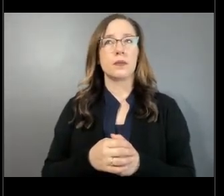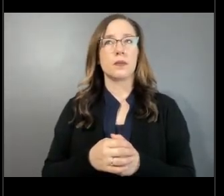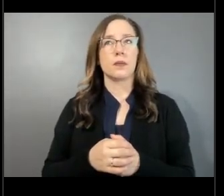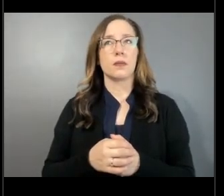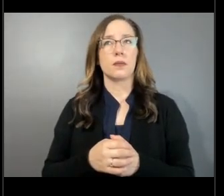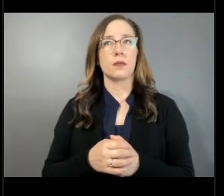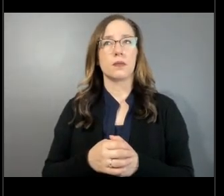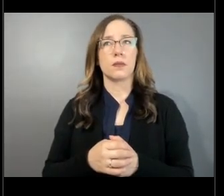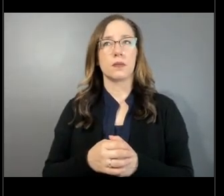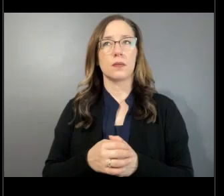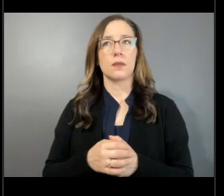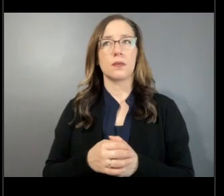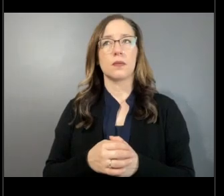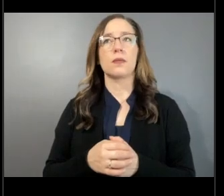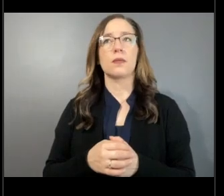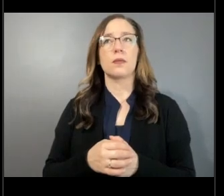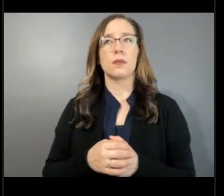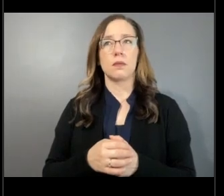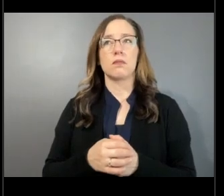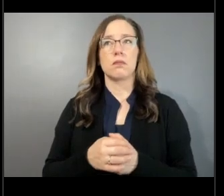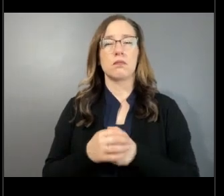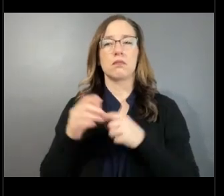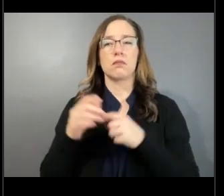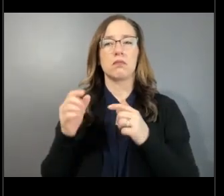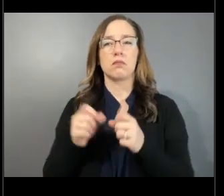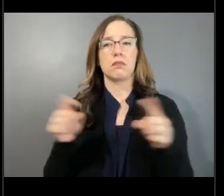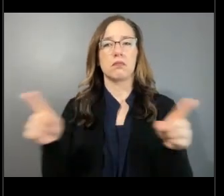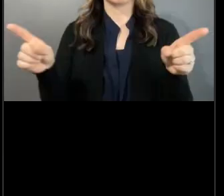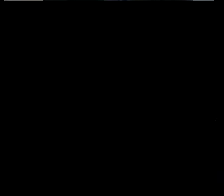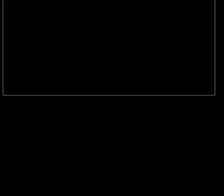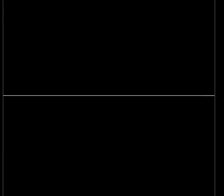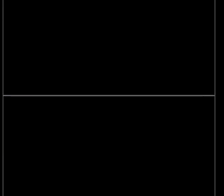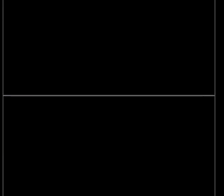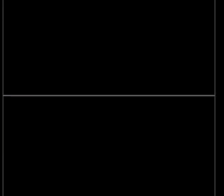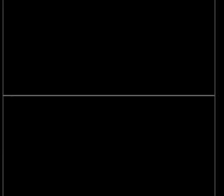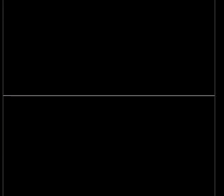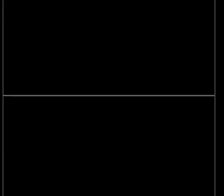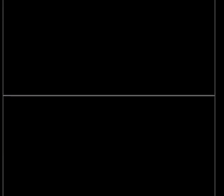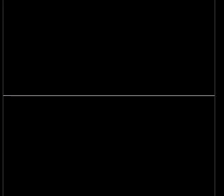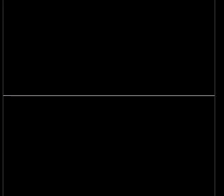reinforcing. So let's go ahead and launch this poll.